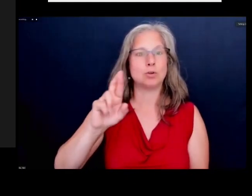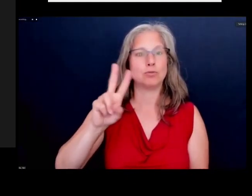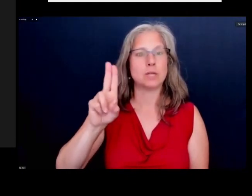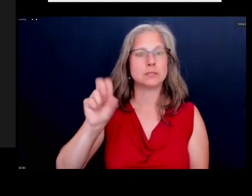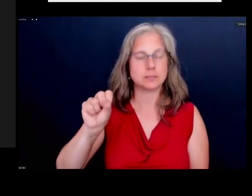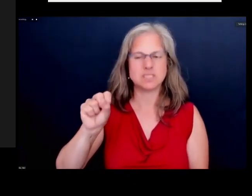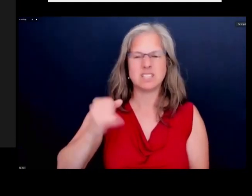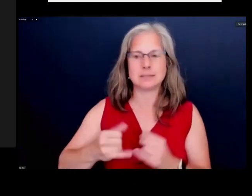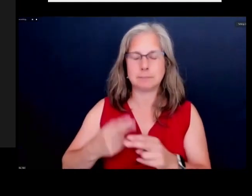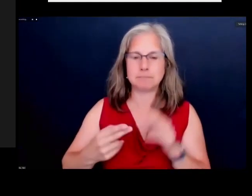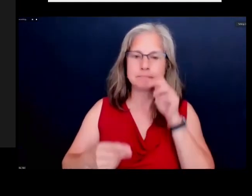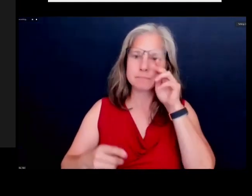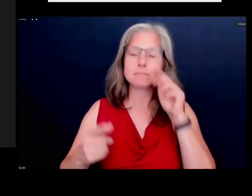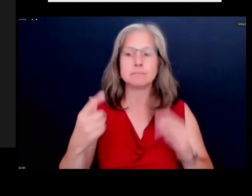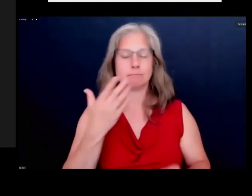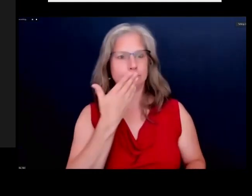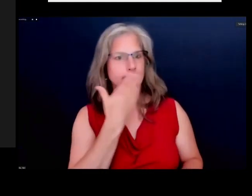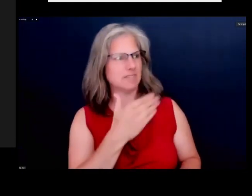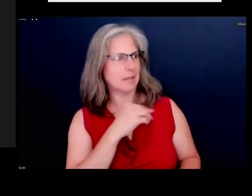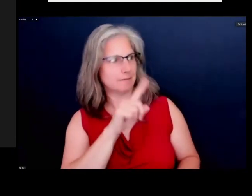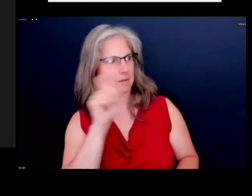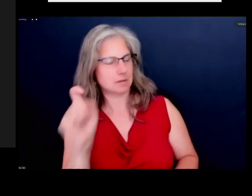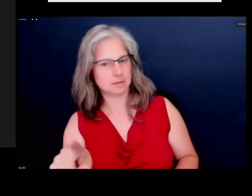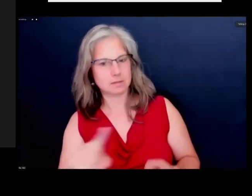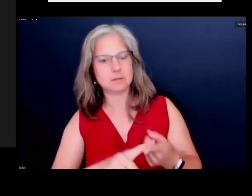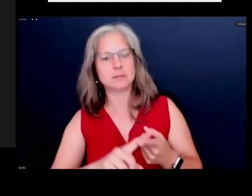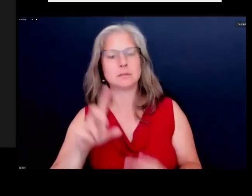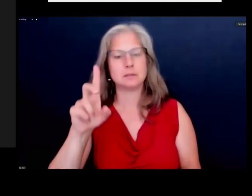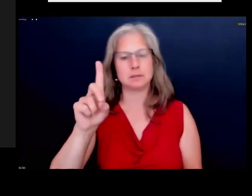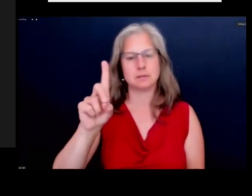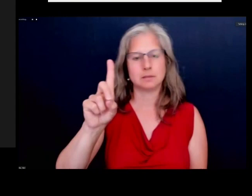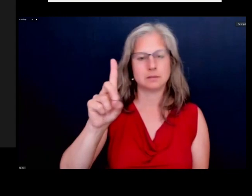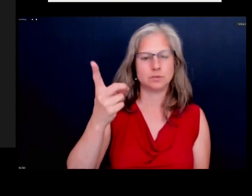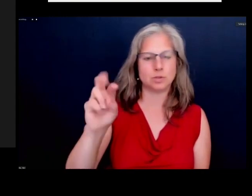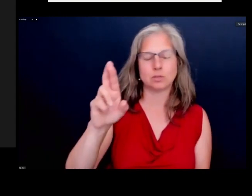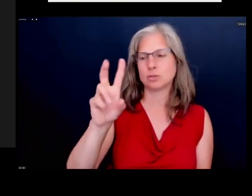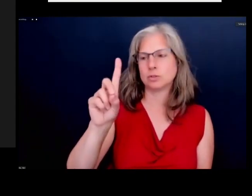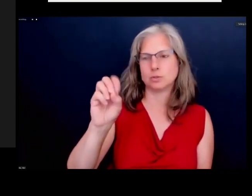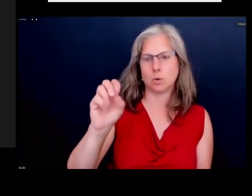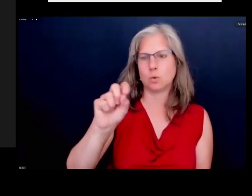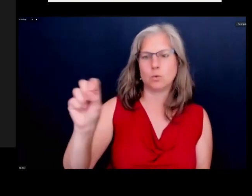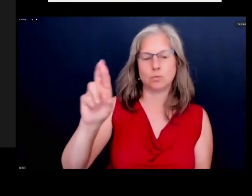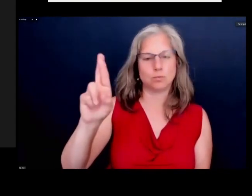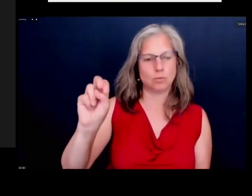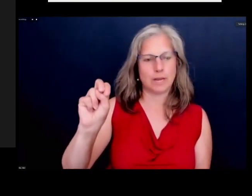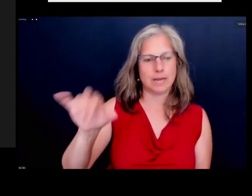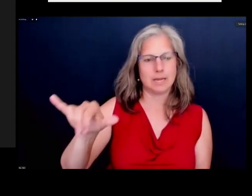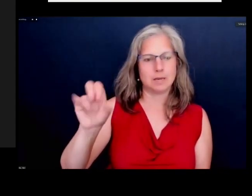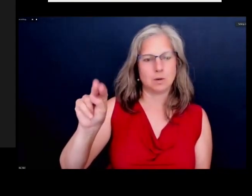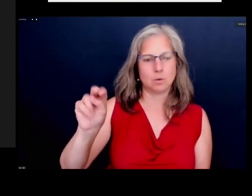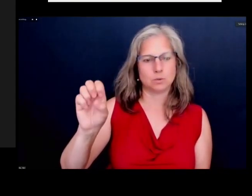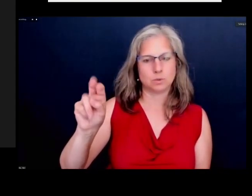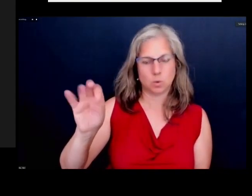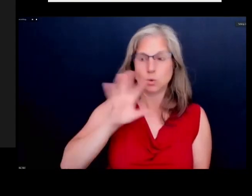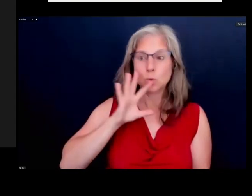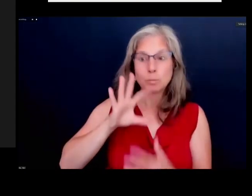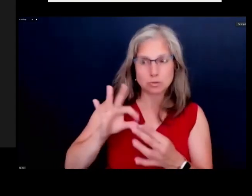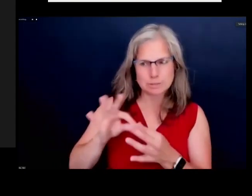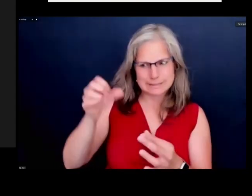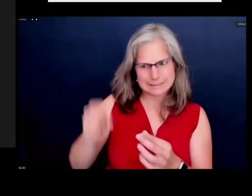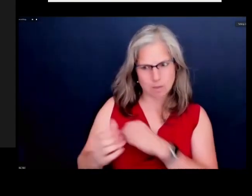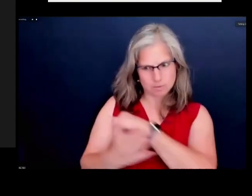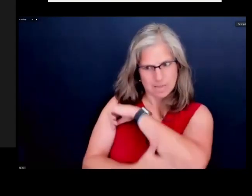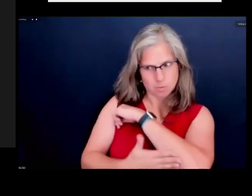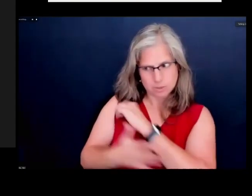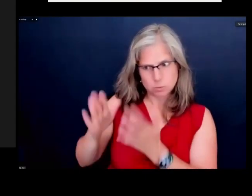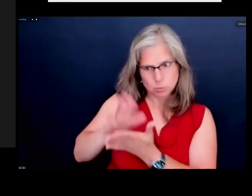Hi there. Thank you so much. I just have a question for Dr. Del Reynoso. You mentioned numbers coming out of South County